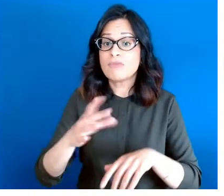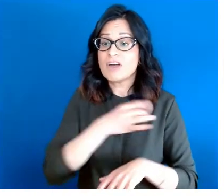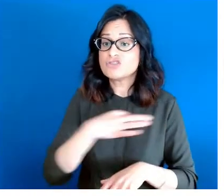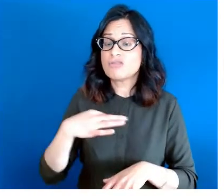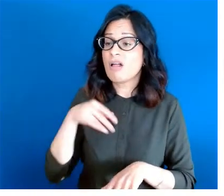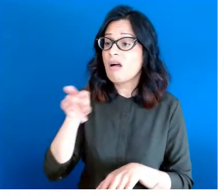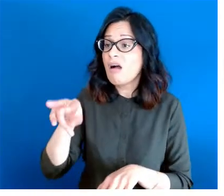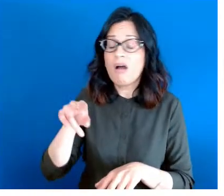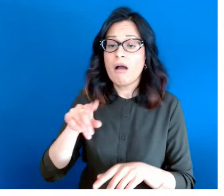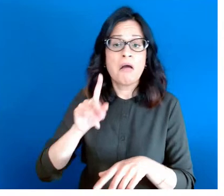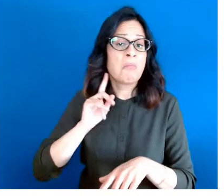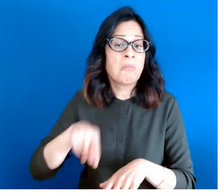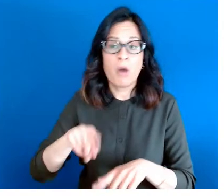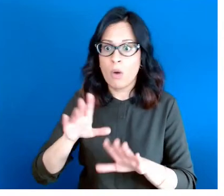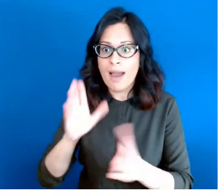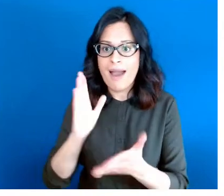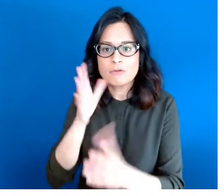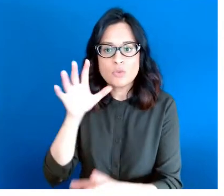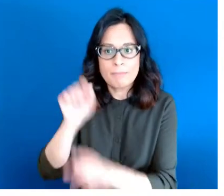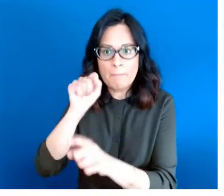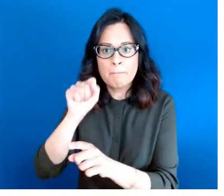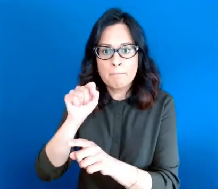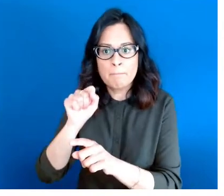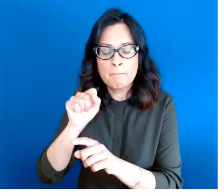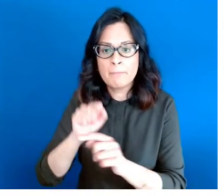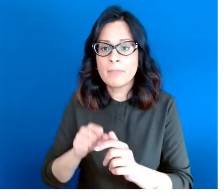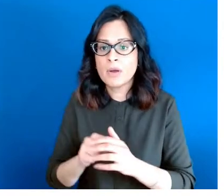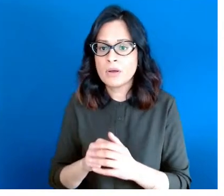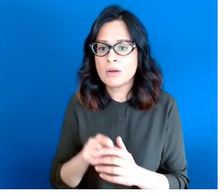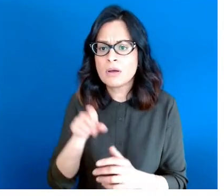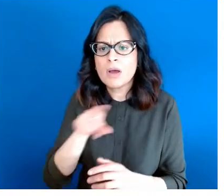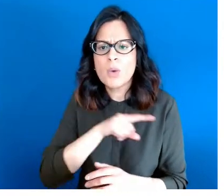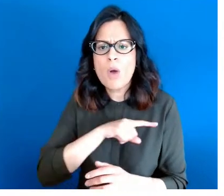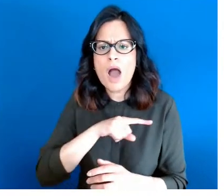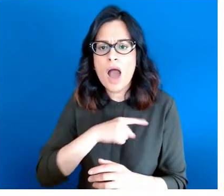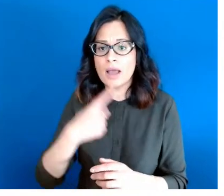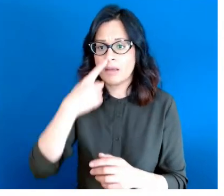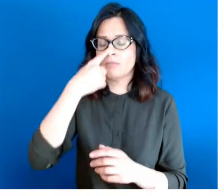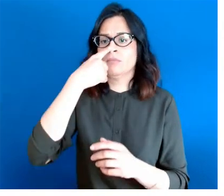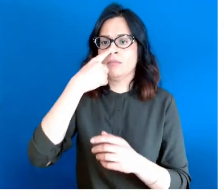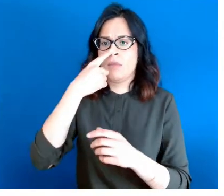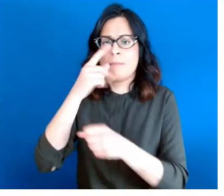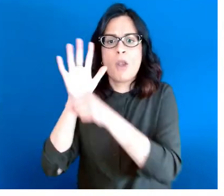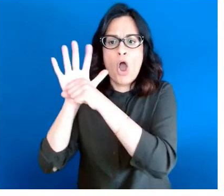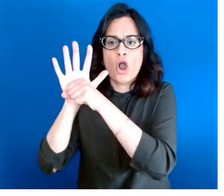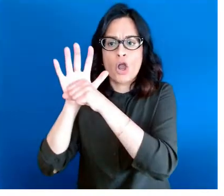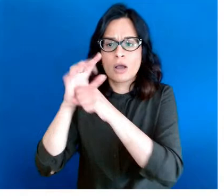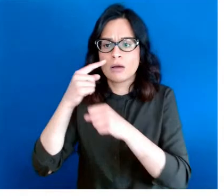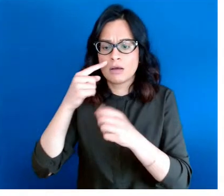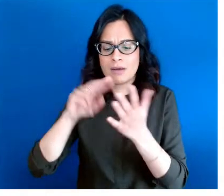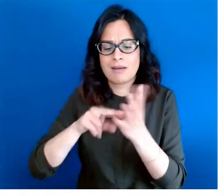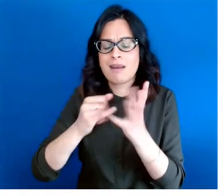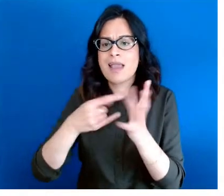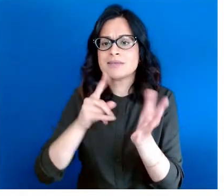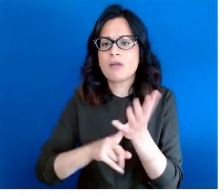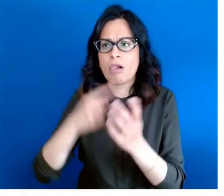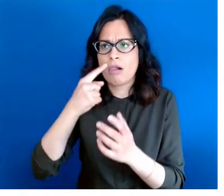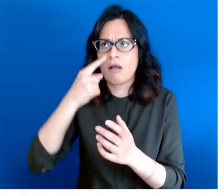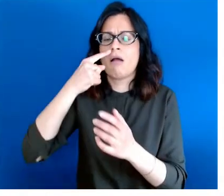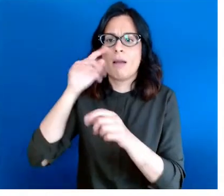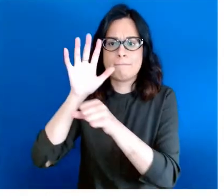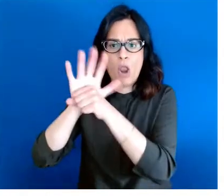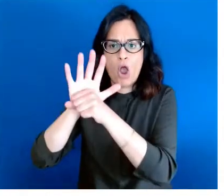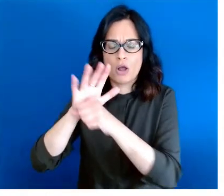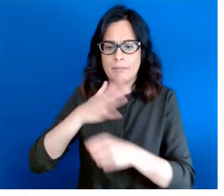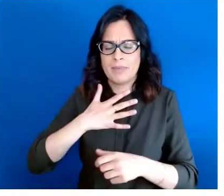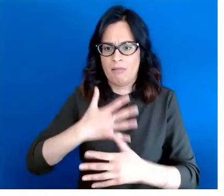So please look out for that. It's due to a blocked nasal passage, and many of these children and young people